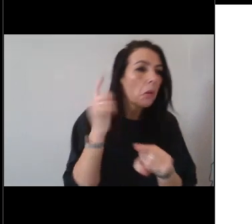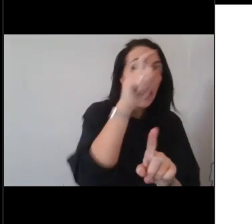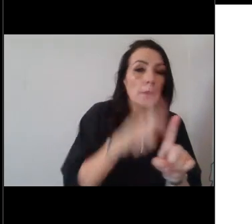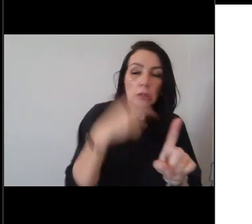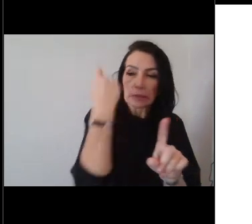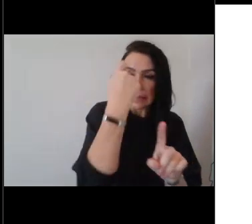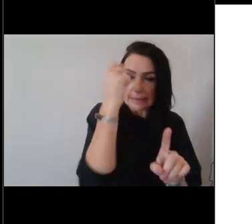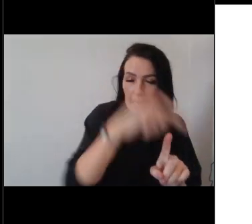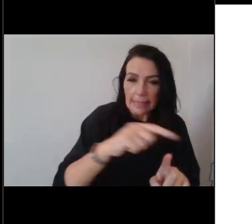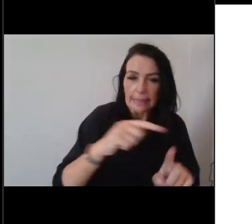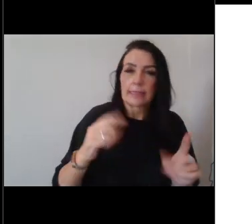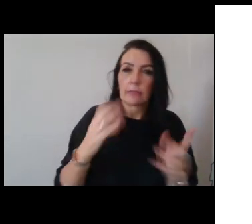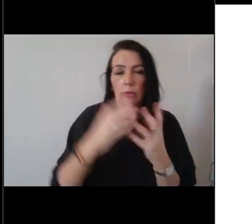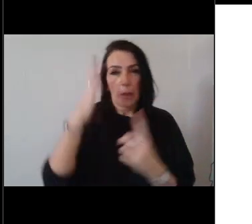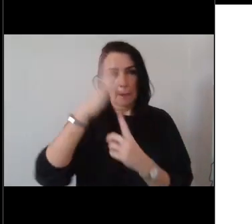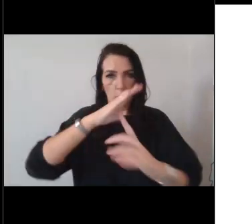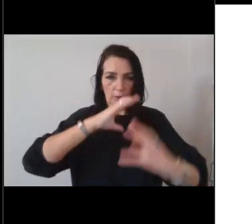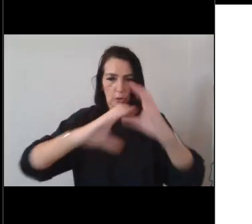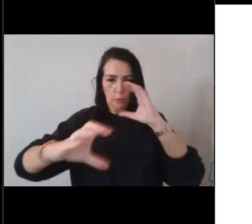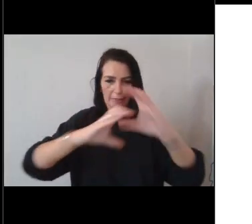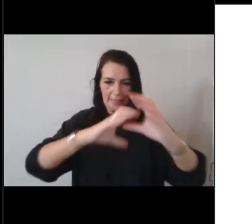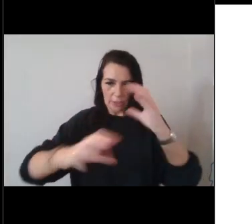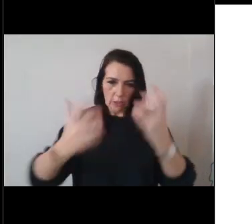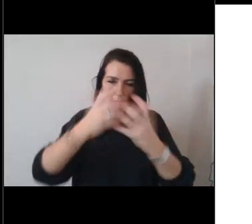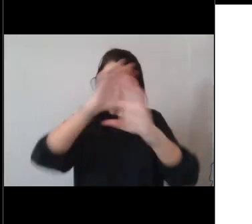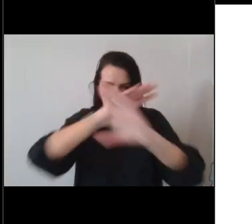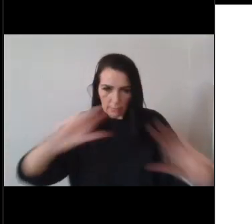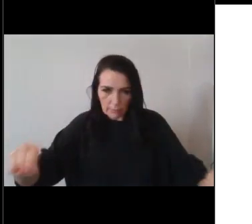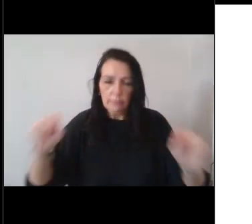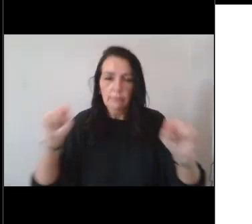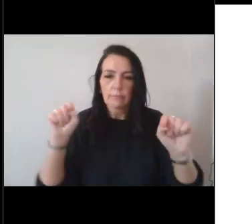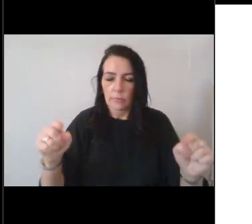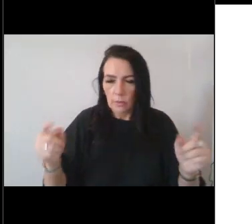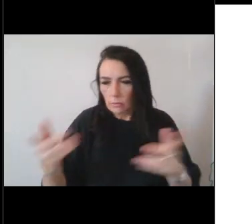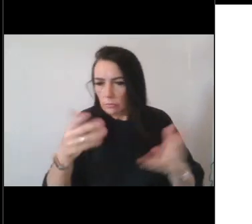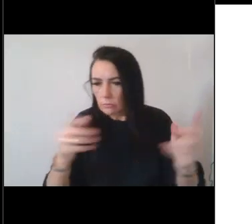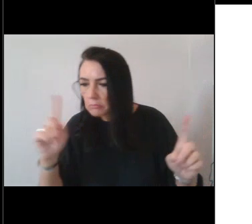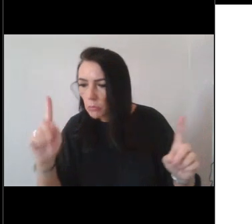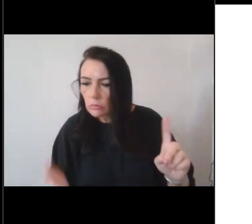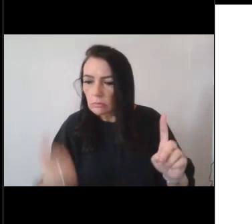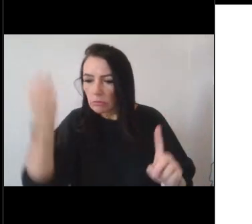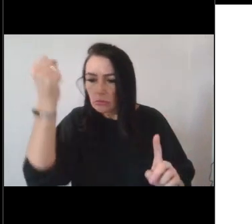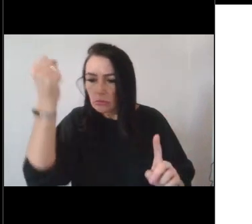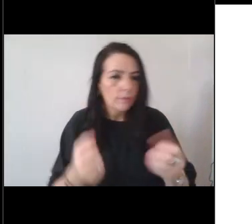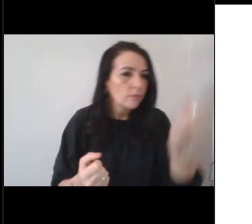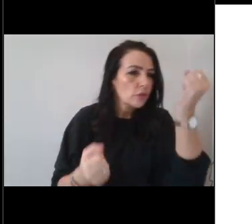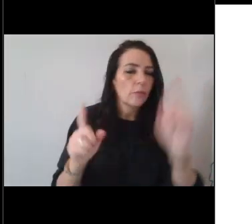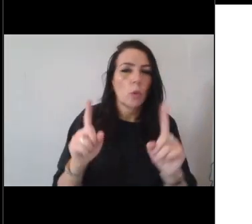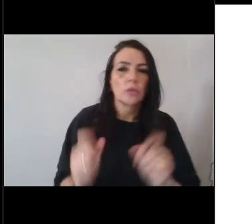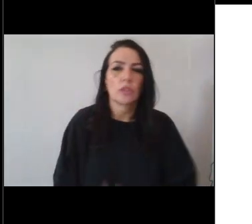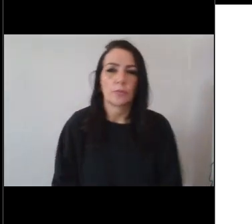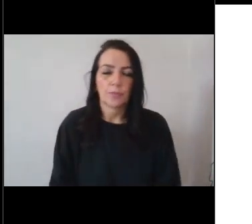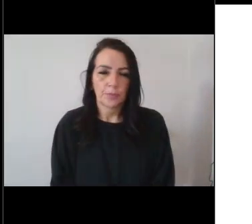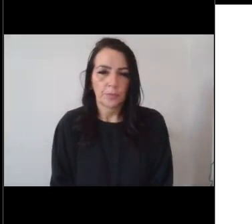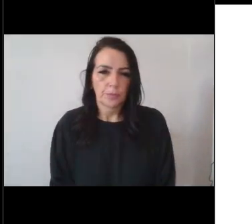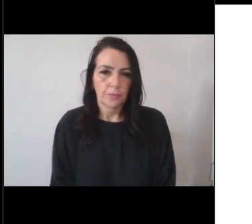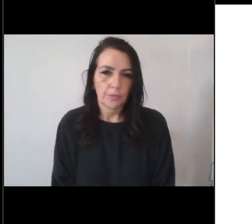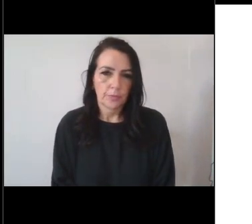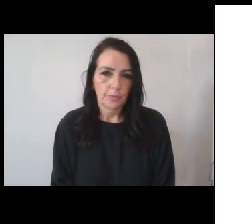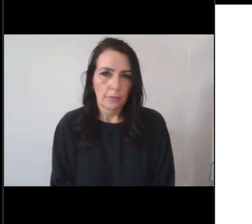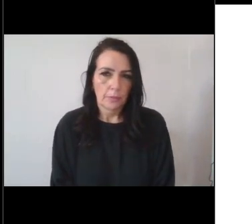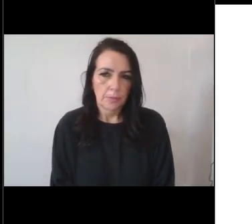the communication side of this is really important, and if we move on to the next slide, I'll talk a little bit more about that.